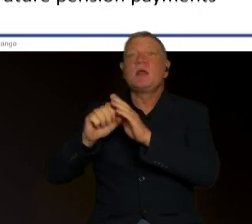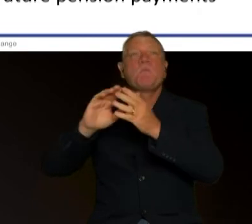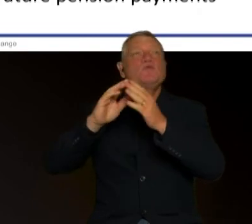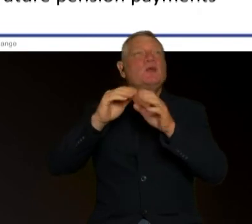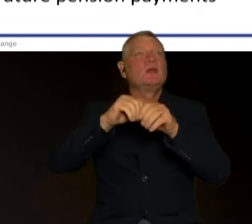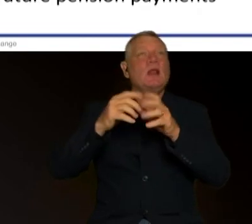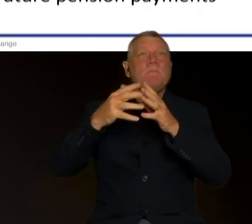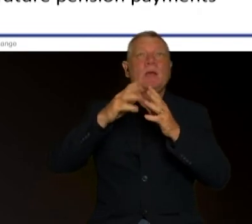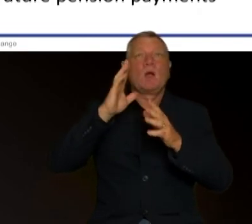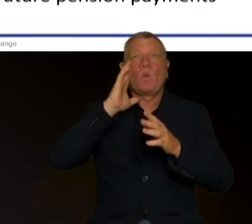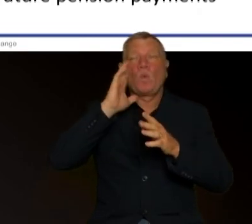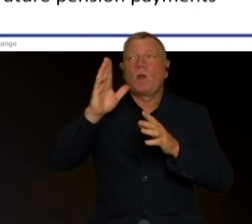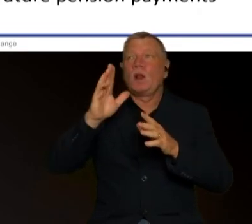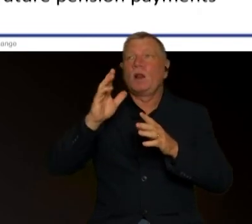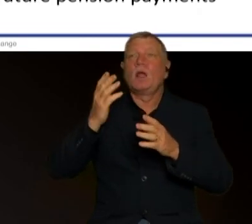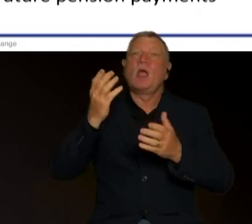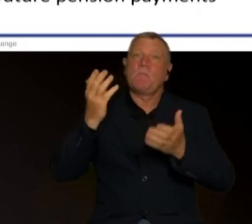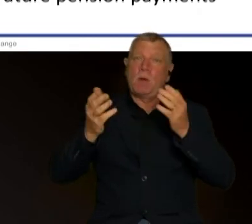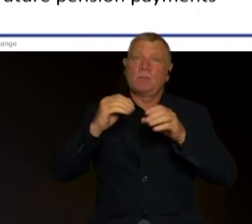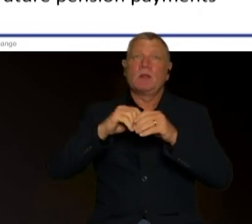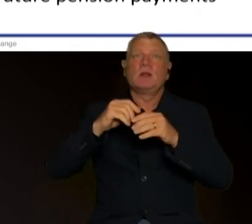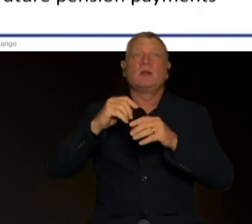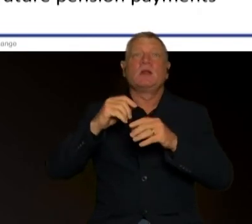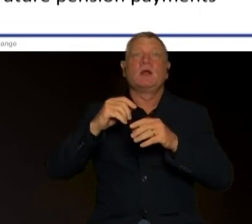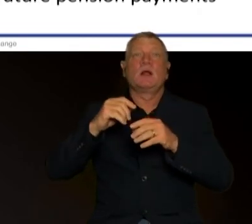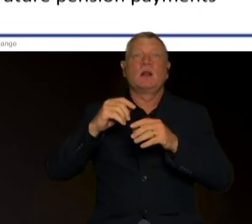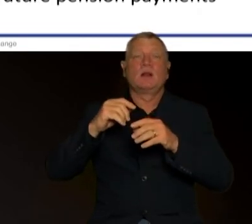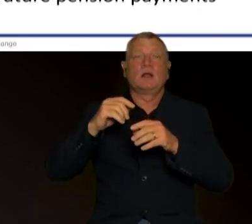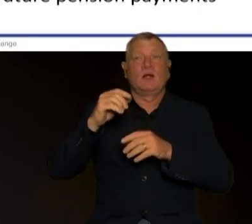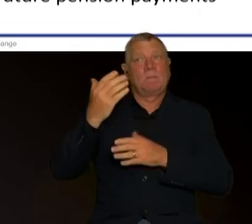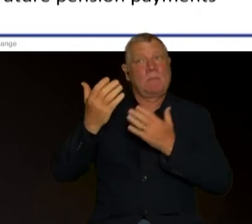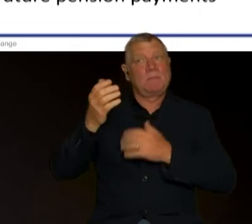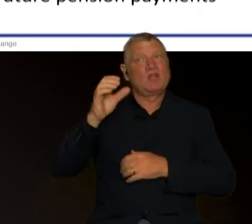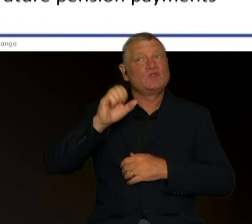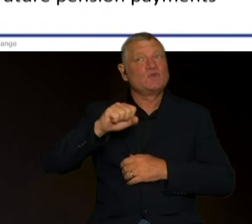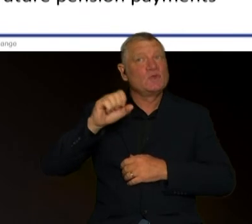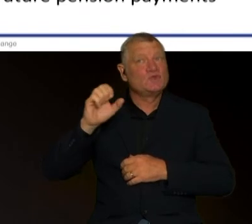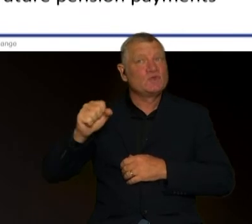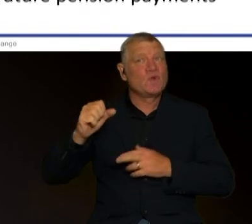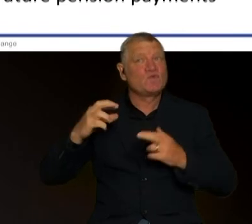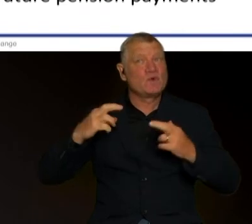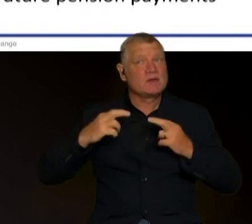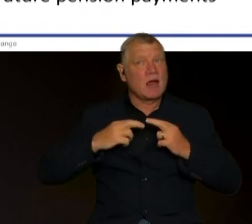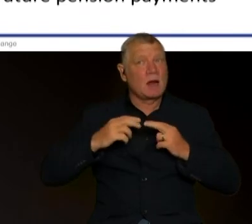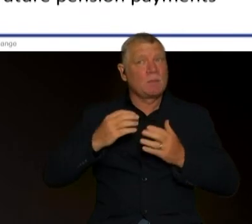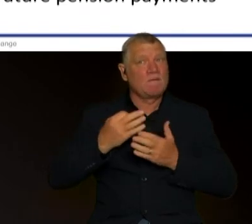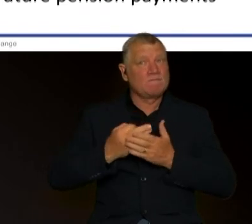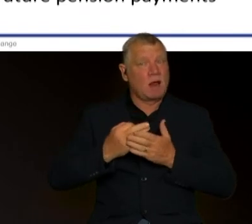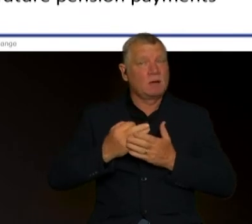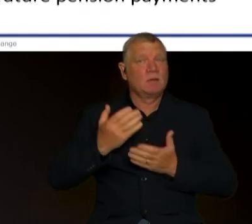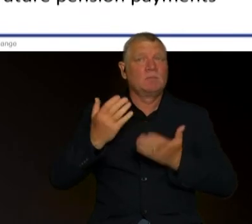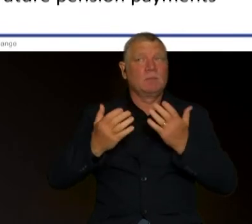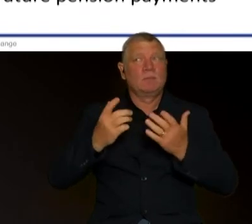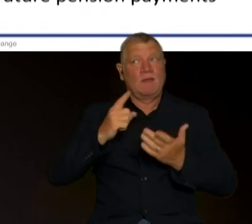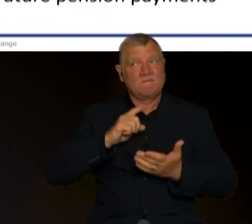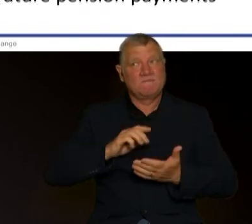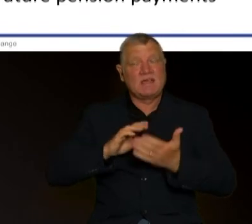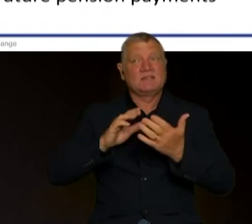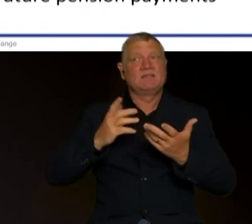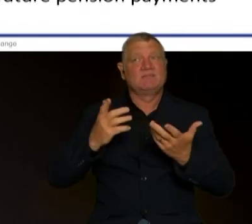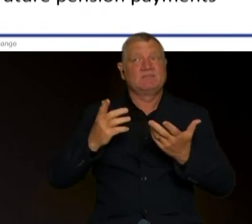the United States, and quite possibly even the United States Social Security Retirement Fund, which is also facing